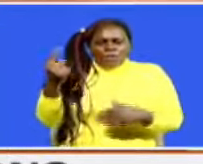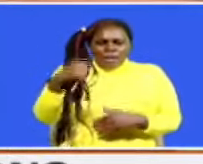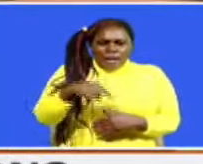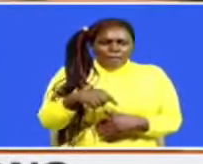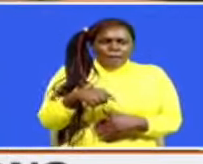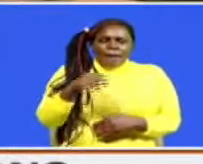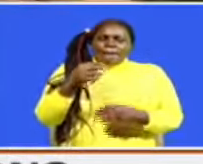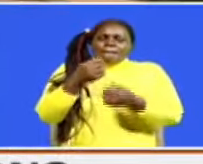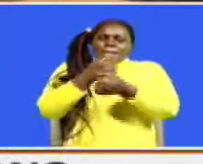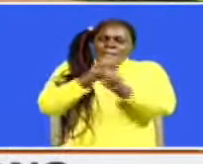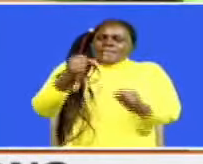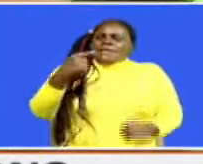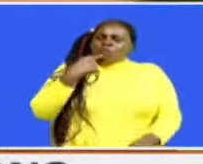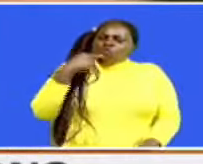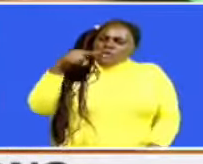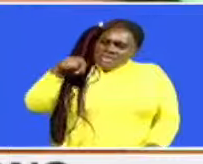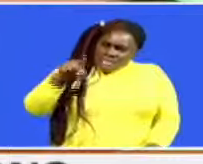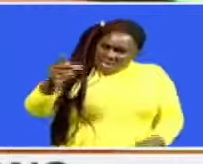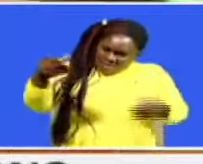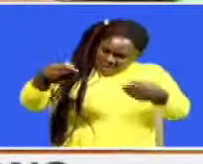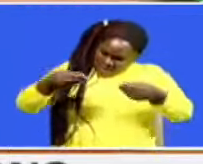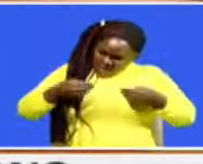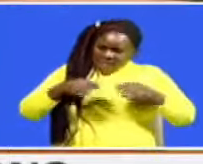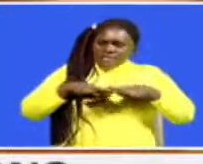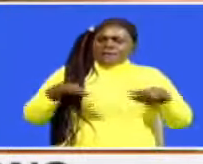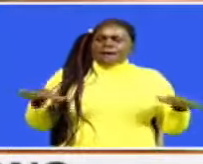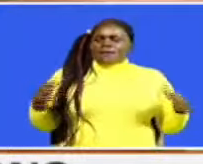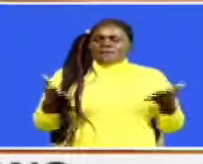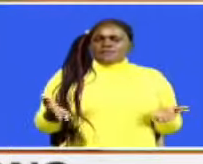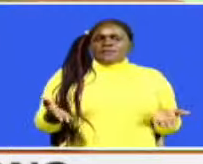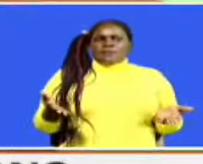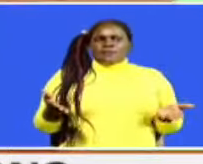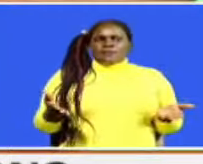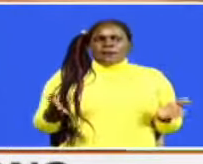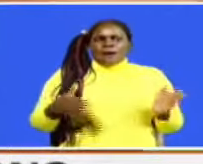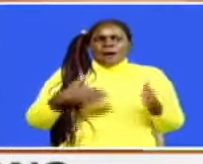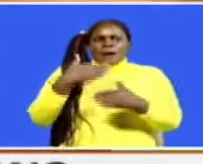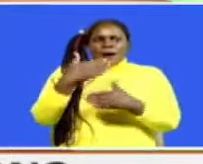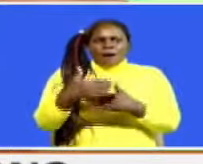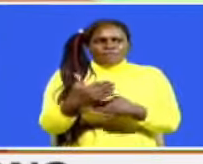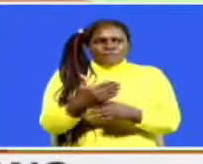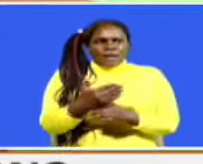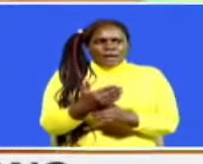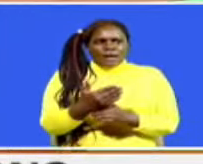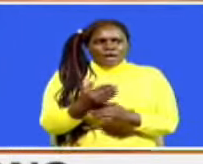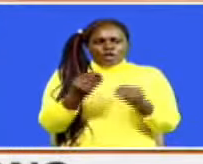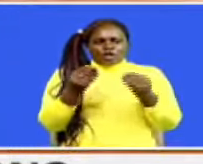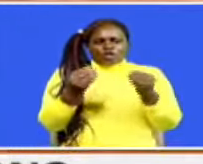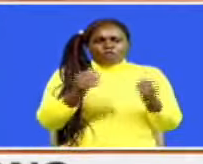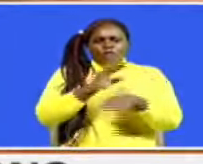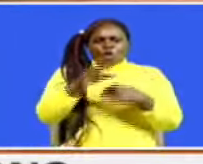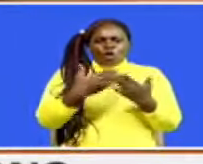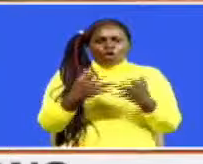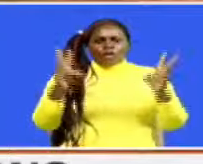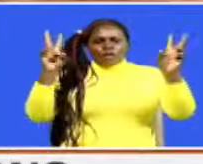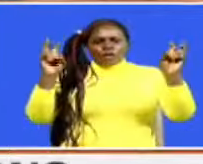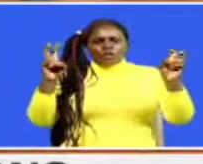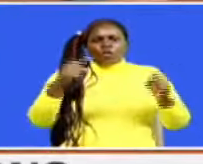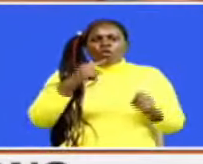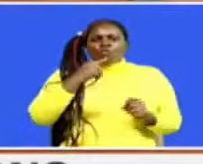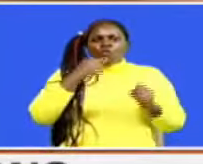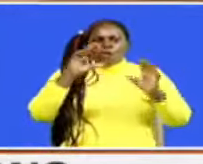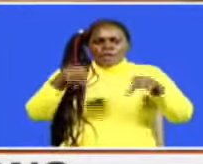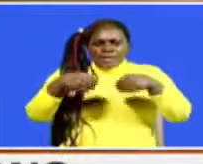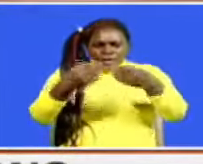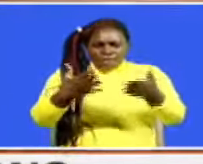it was President Moi who gave us this place after sorting out all this. President Moi gave